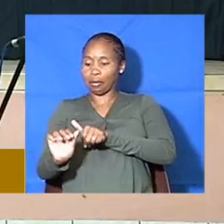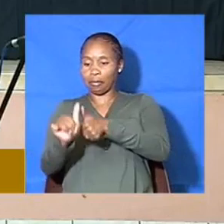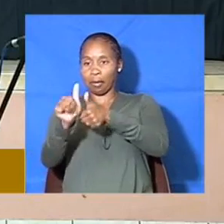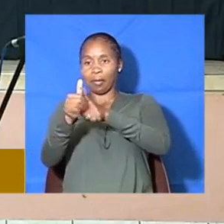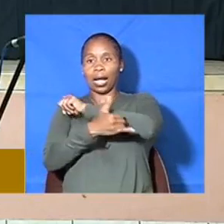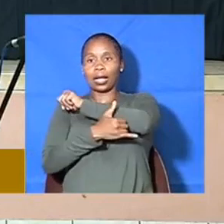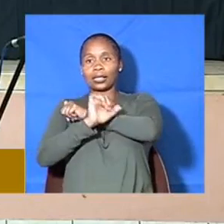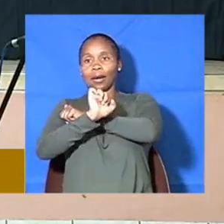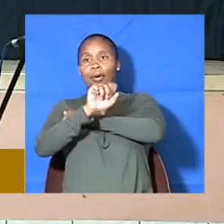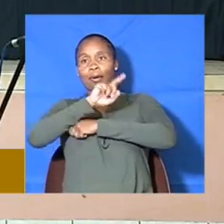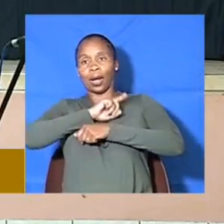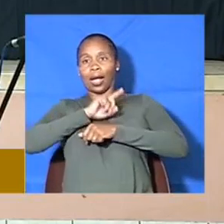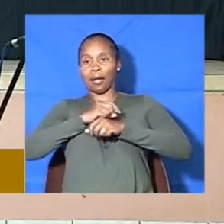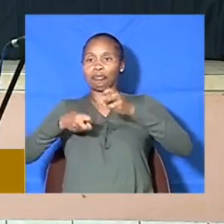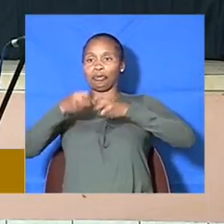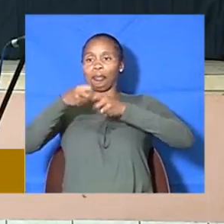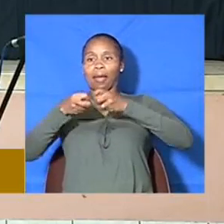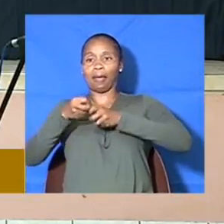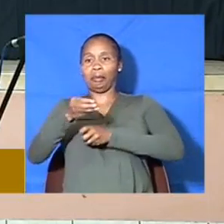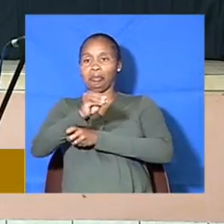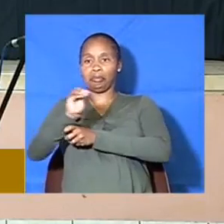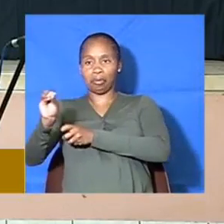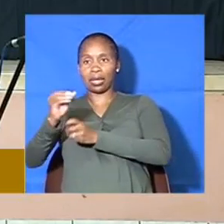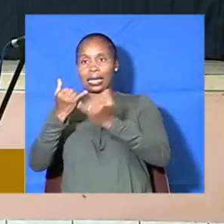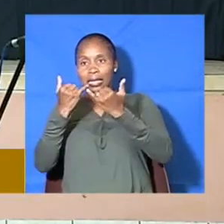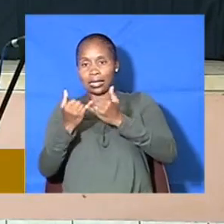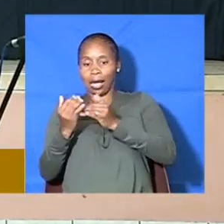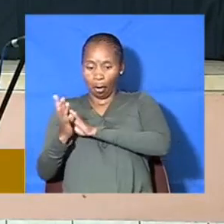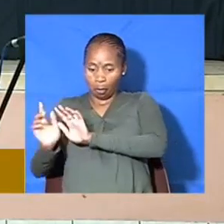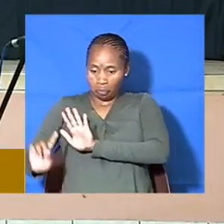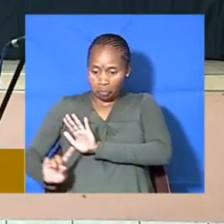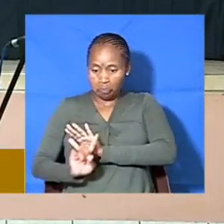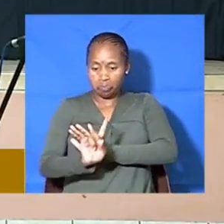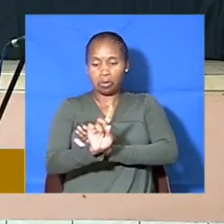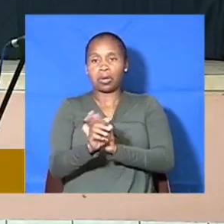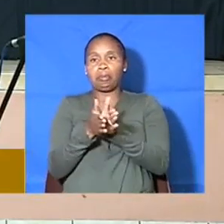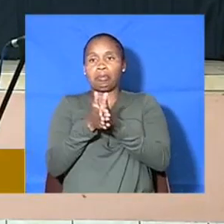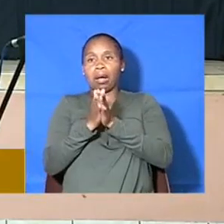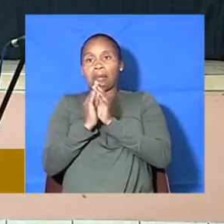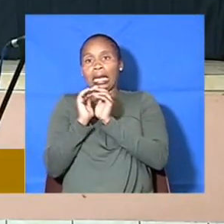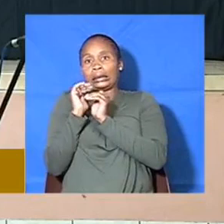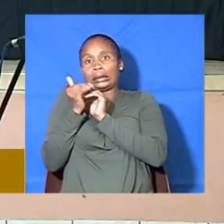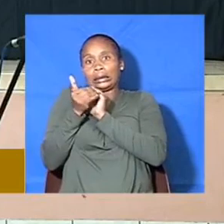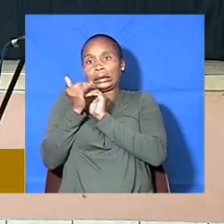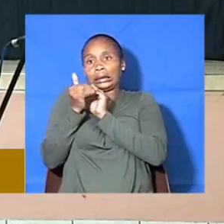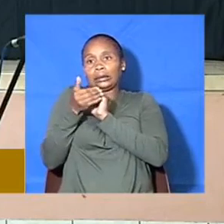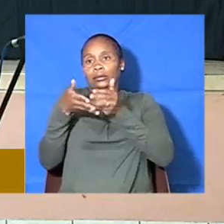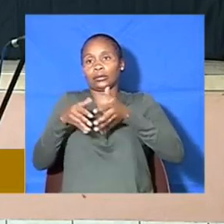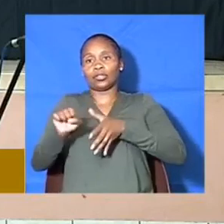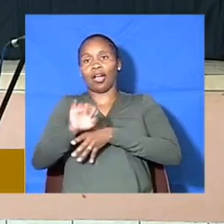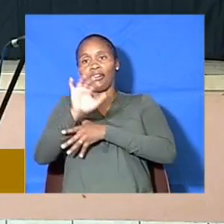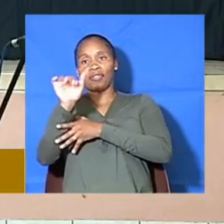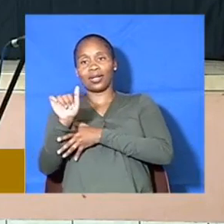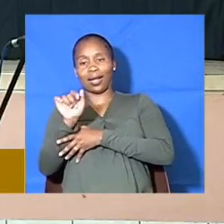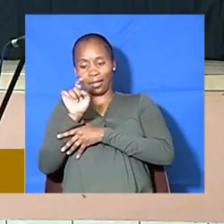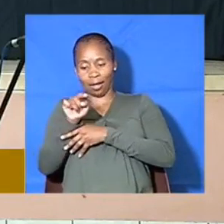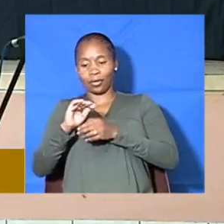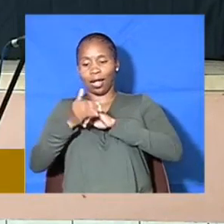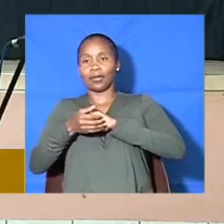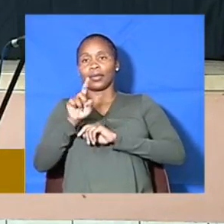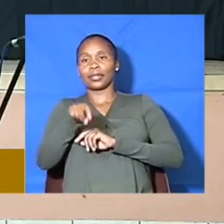be free of any corrupt activities in managing the funds.